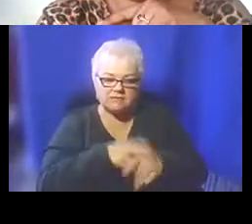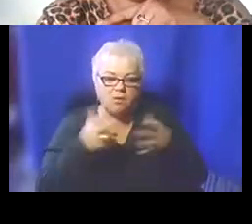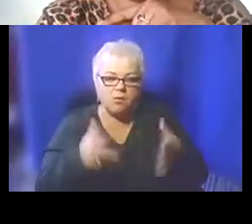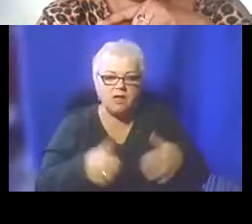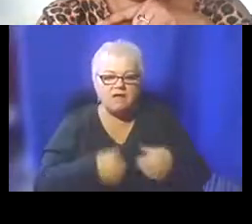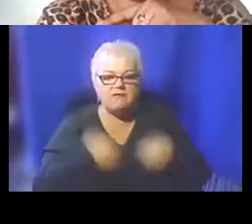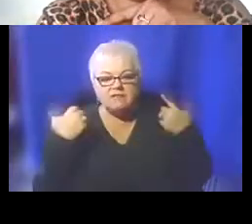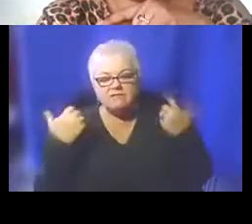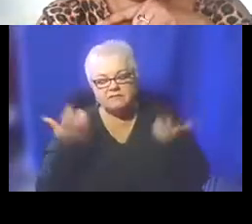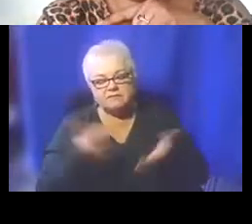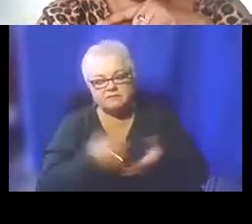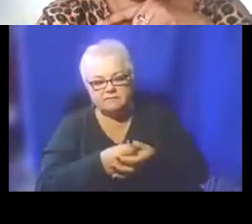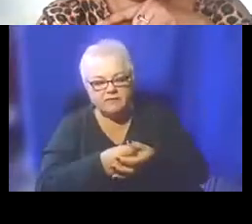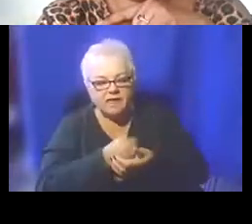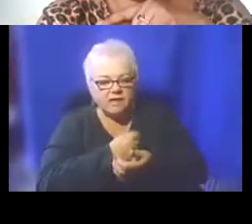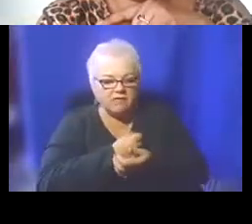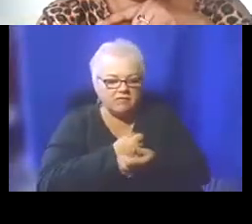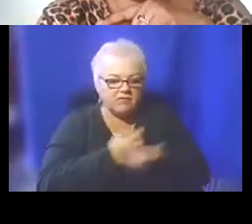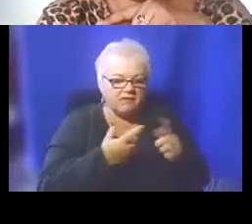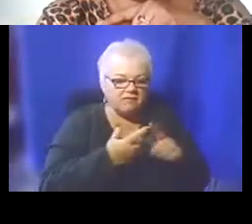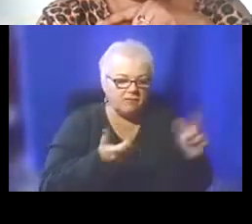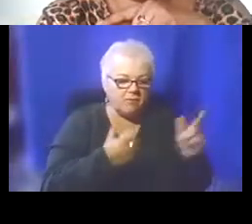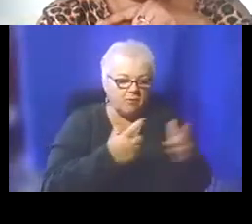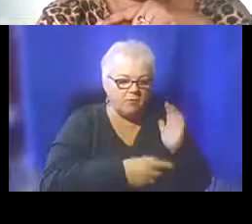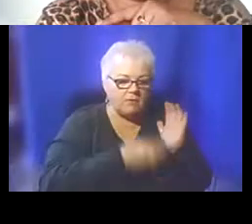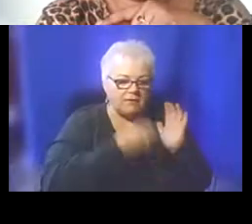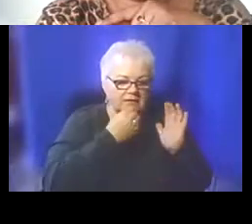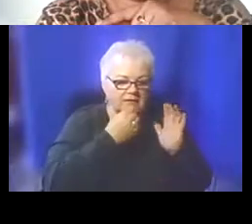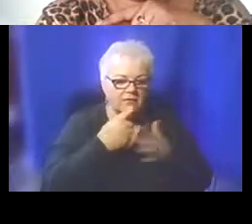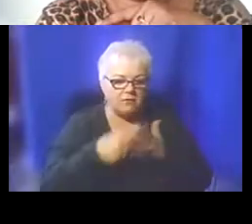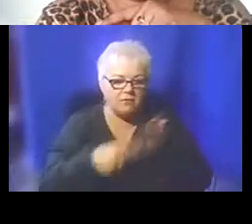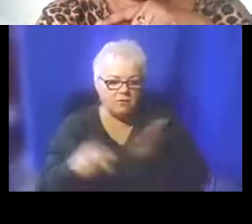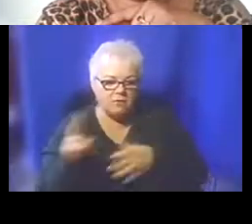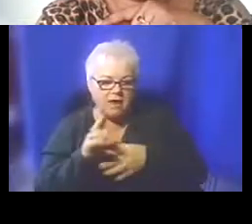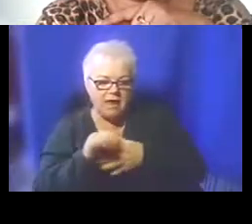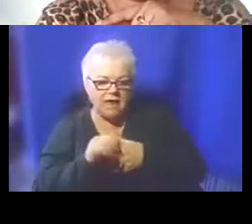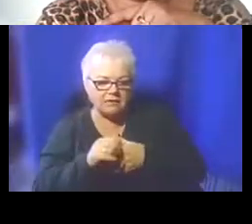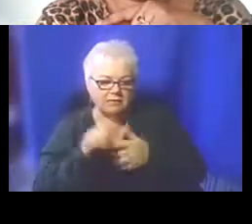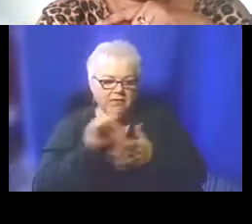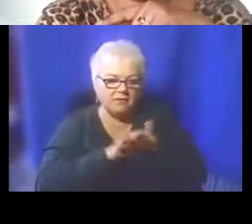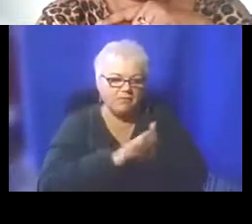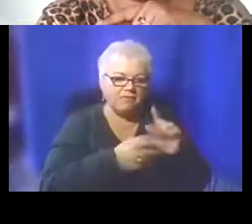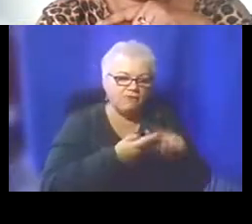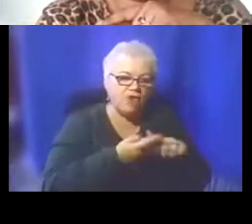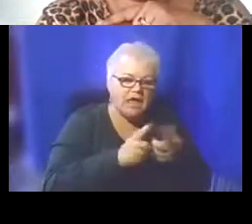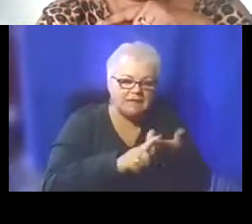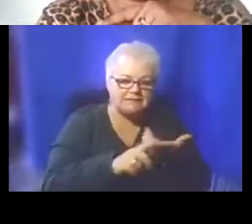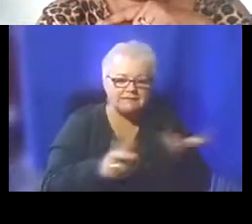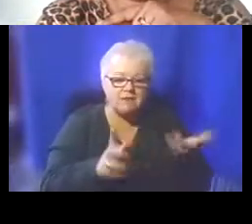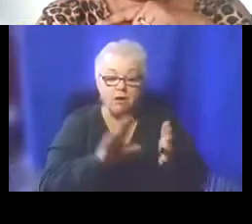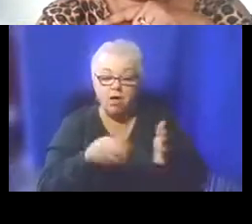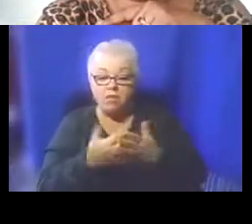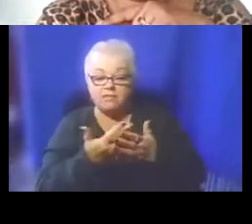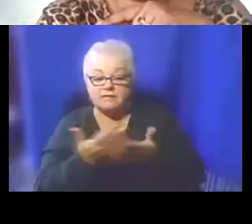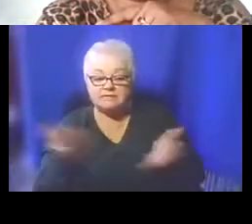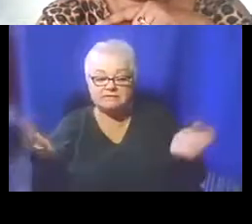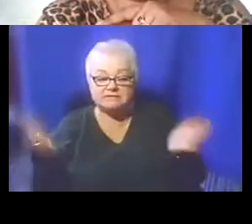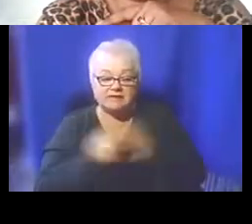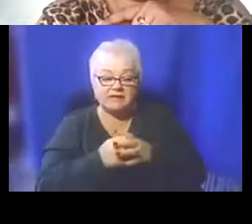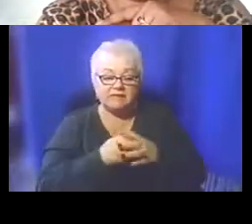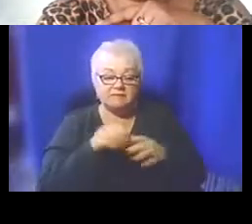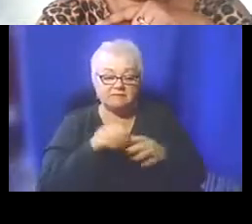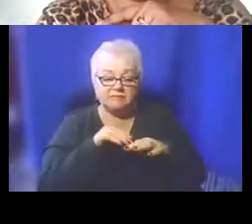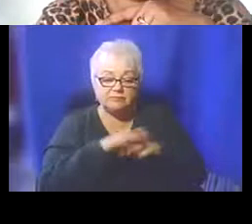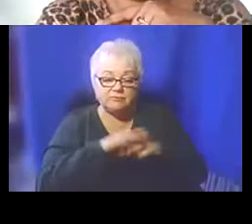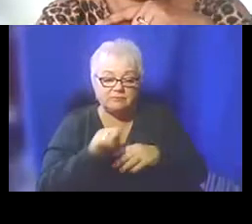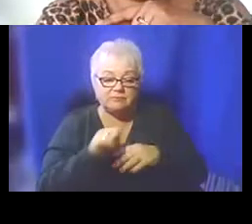and being, everything from what we eat to what we believe it means to be a friend. All of these things are colored by history. And if